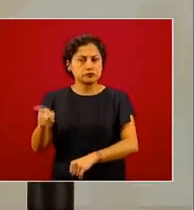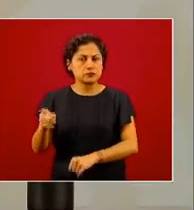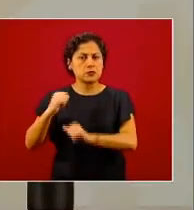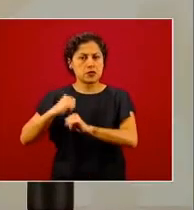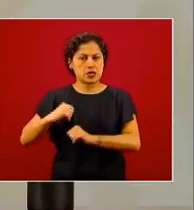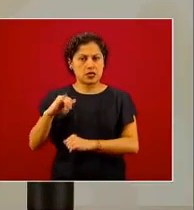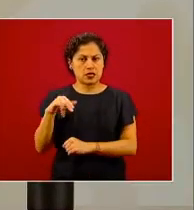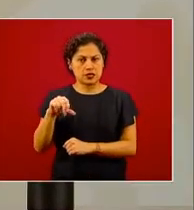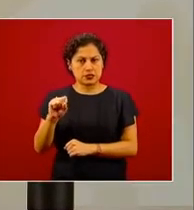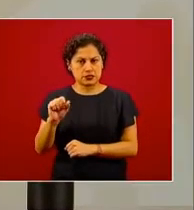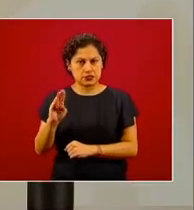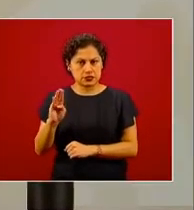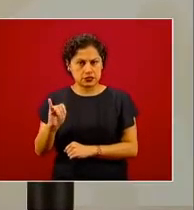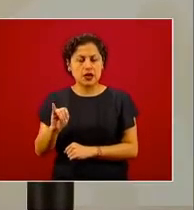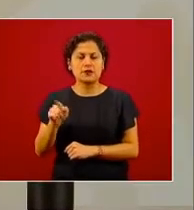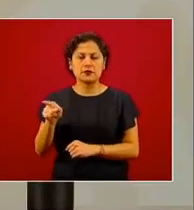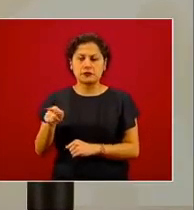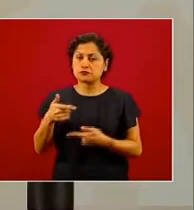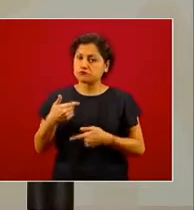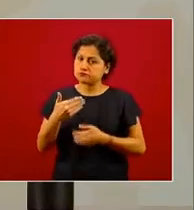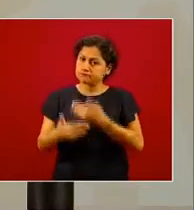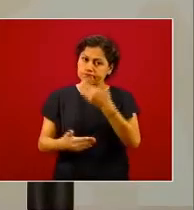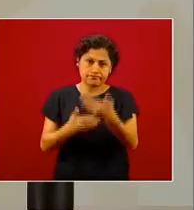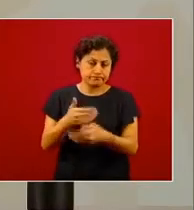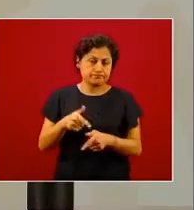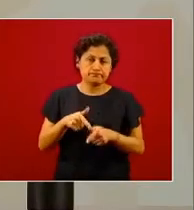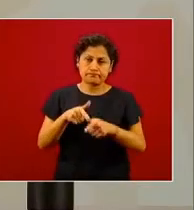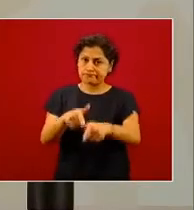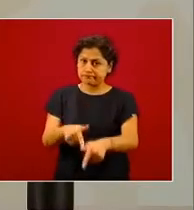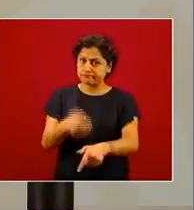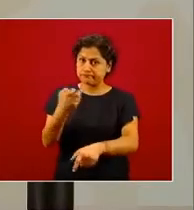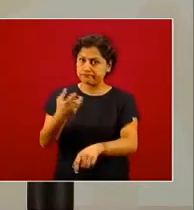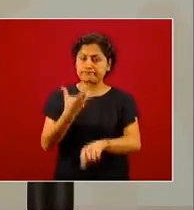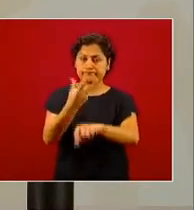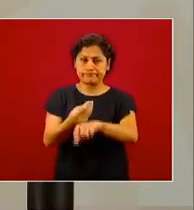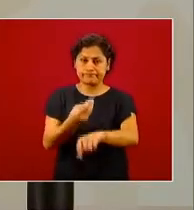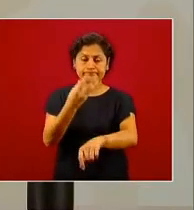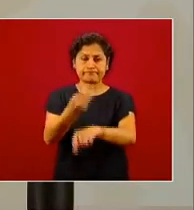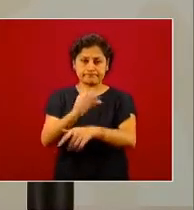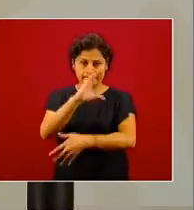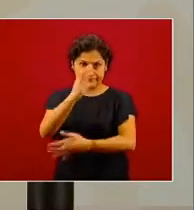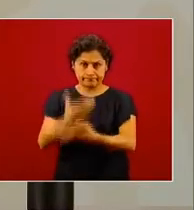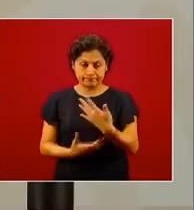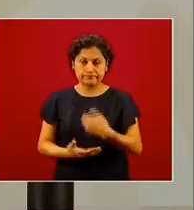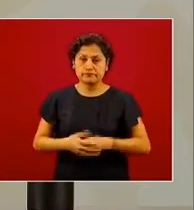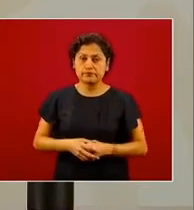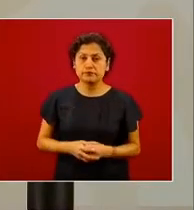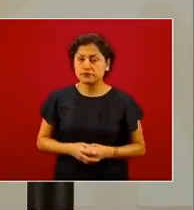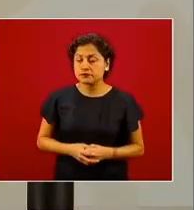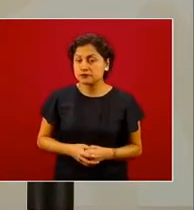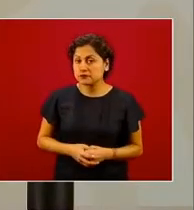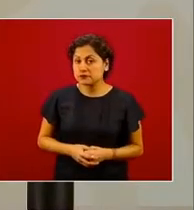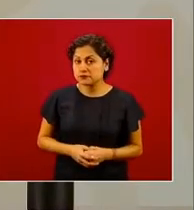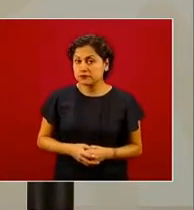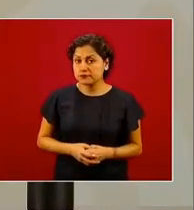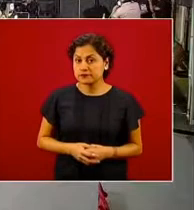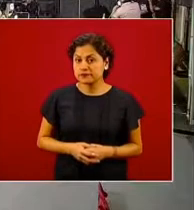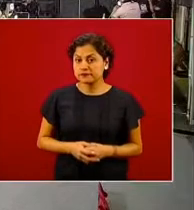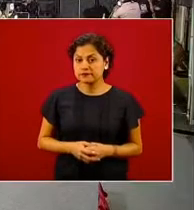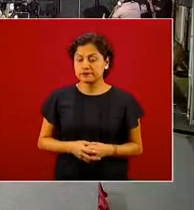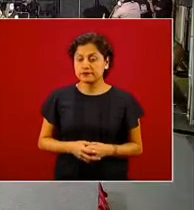by INSABI, but it will continue. Given the case that you just mentioned,